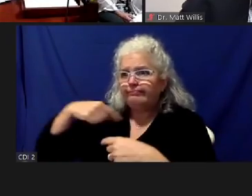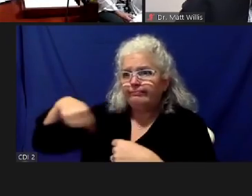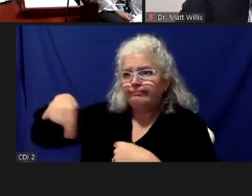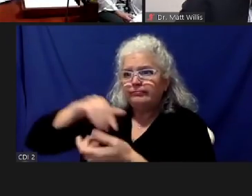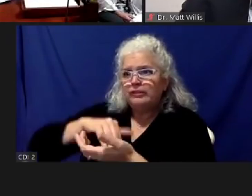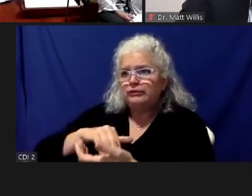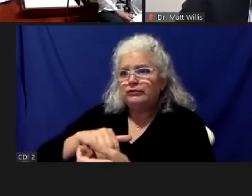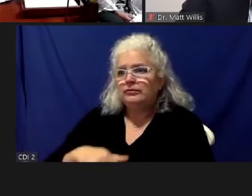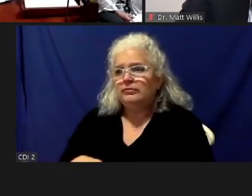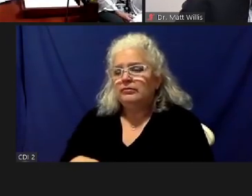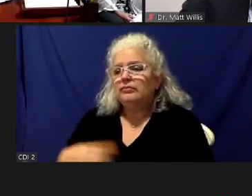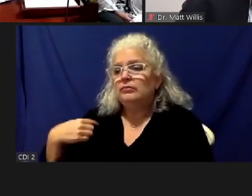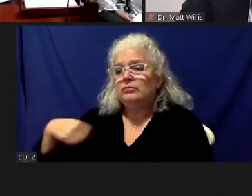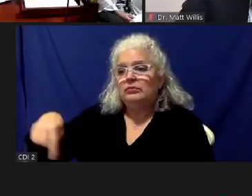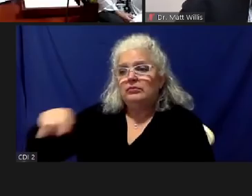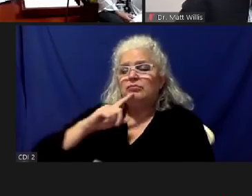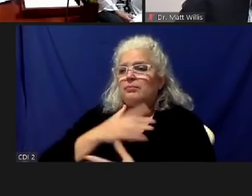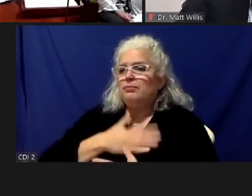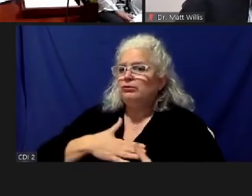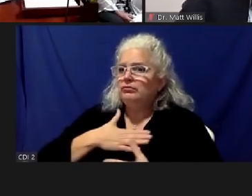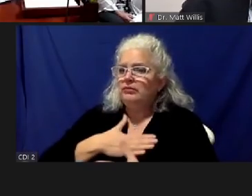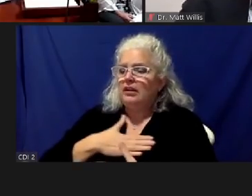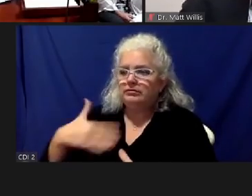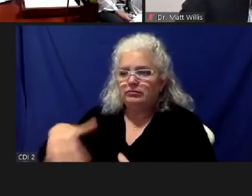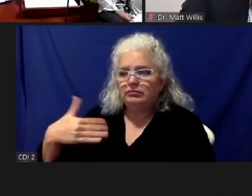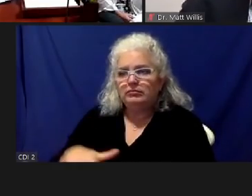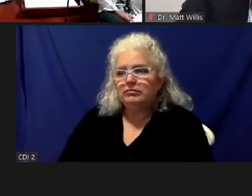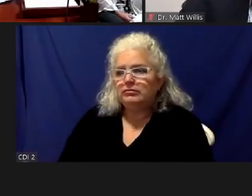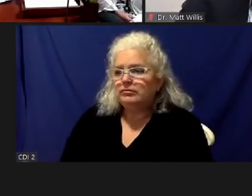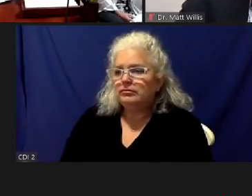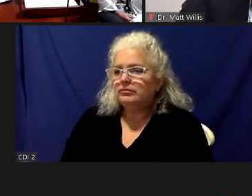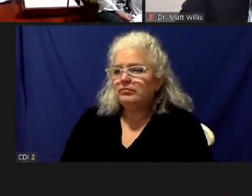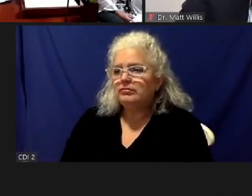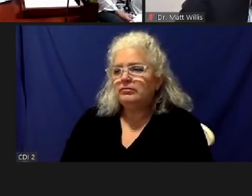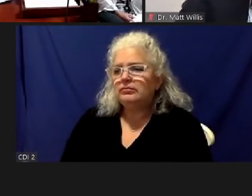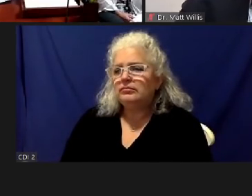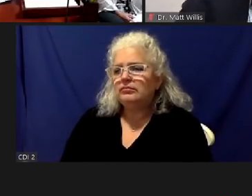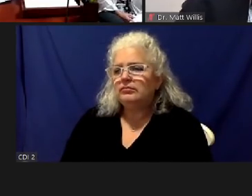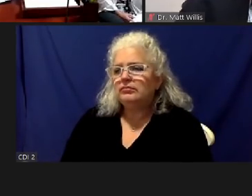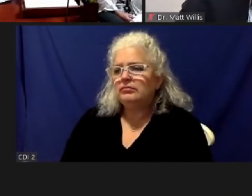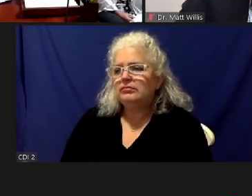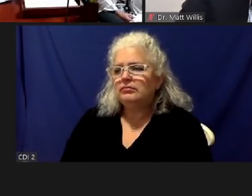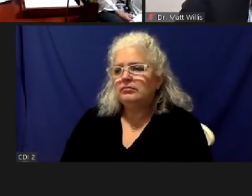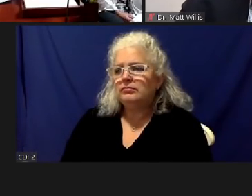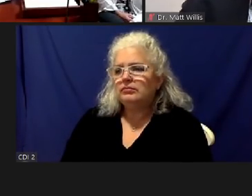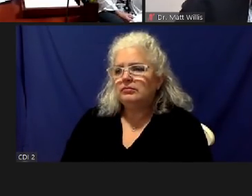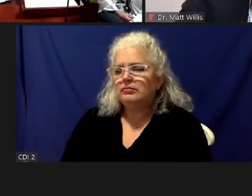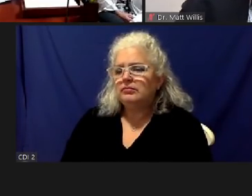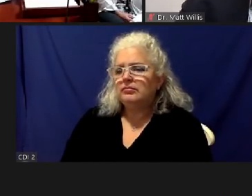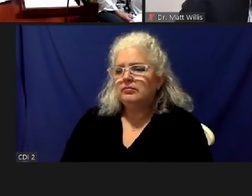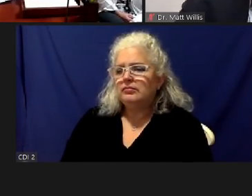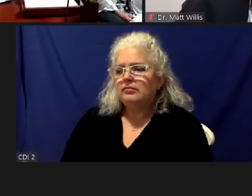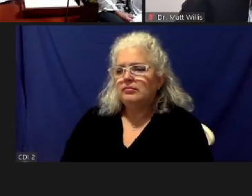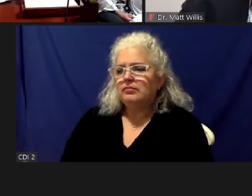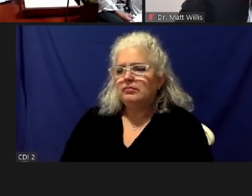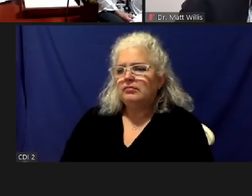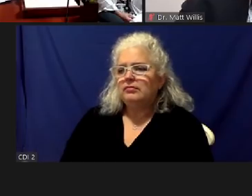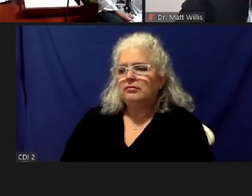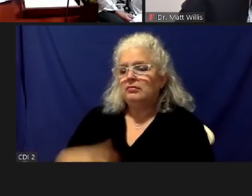is, exactly the case throughout, certainly throughout all of California. So I think it really speaks to our